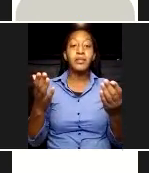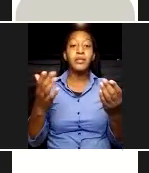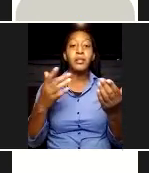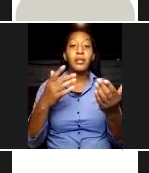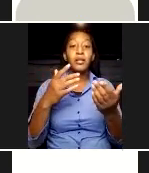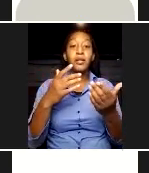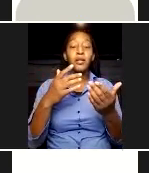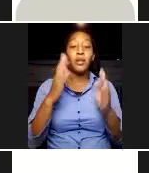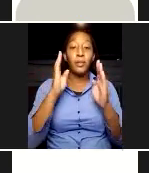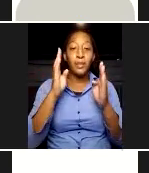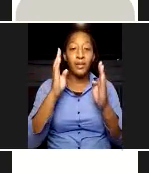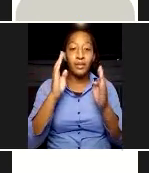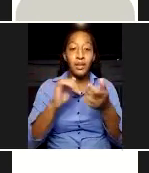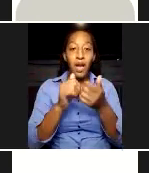utilize,